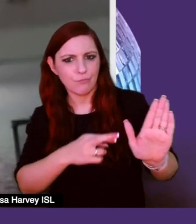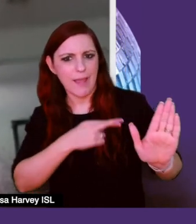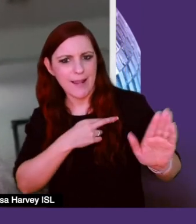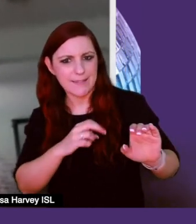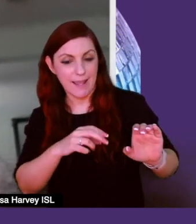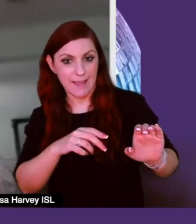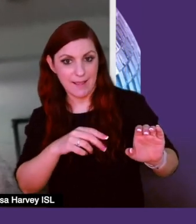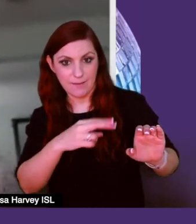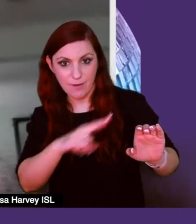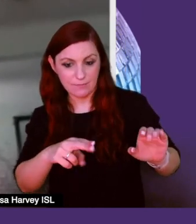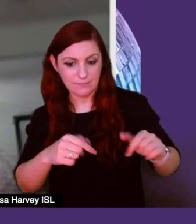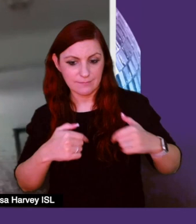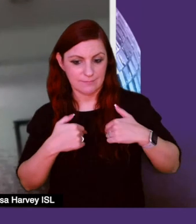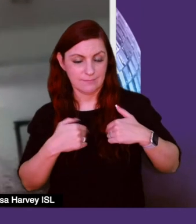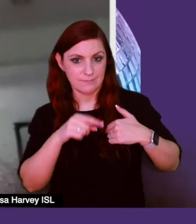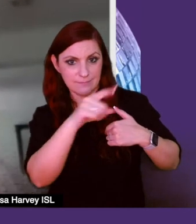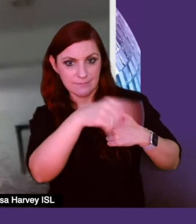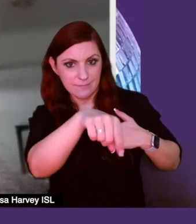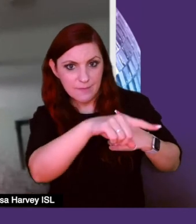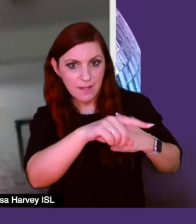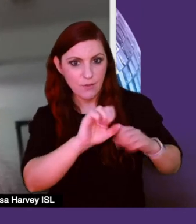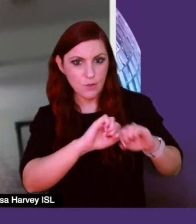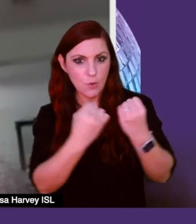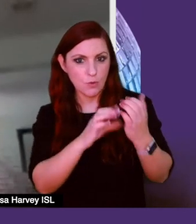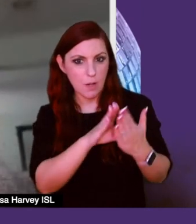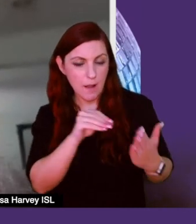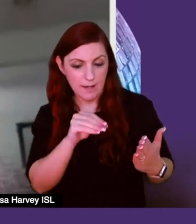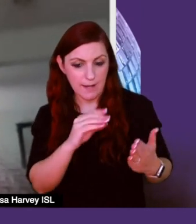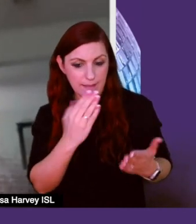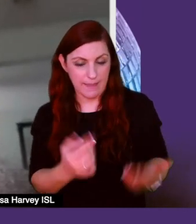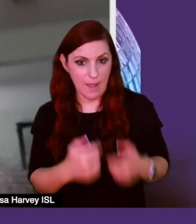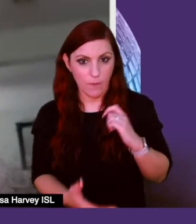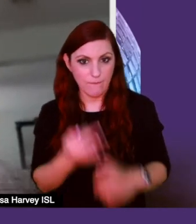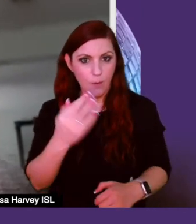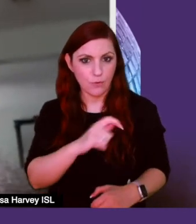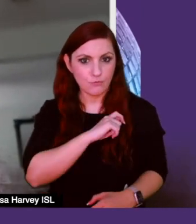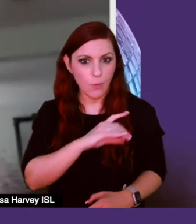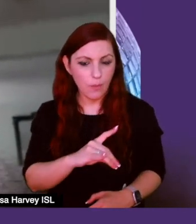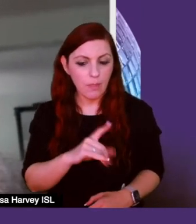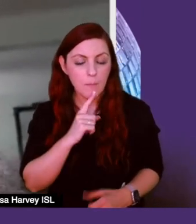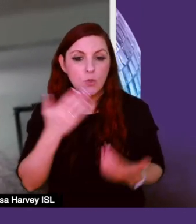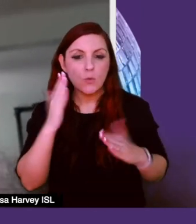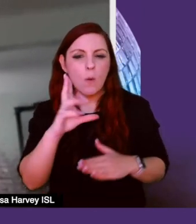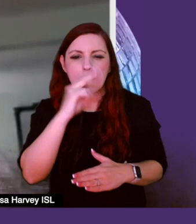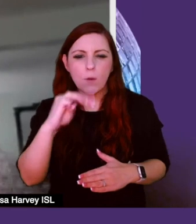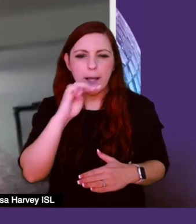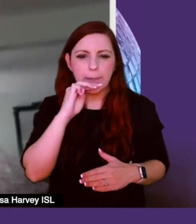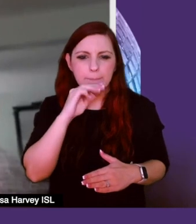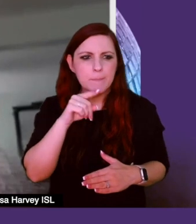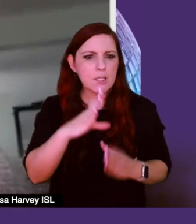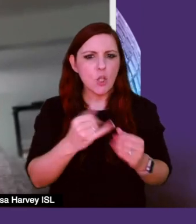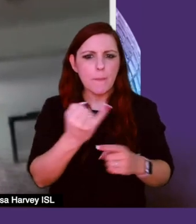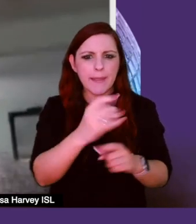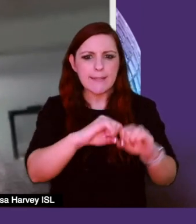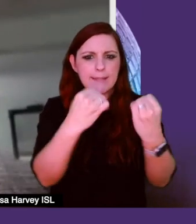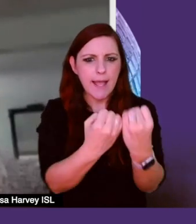social model of disability, that we have got to the truth. To show you an example of the disabling